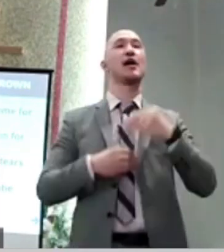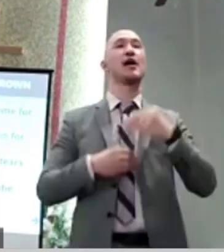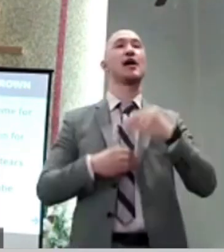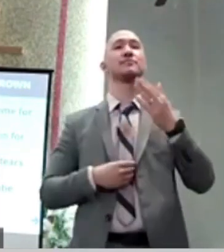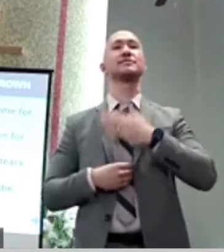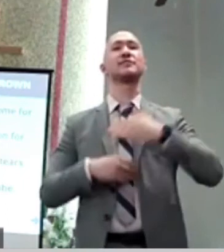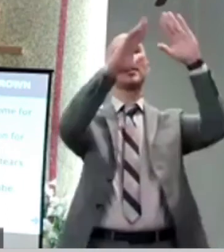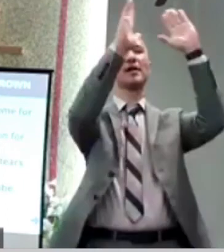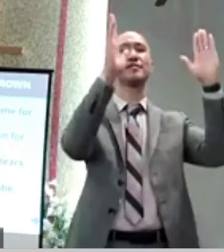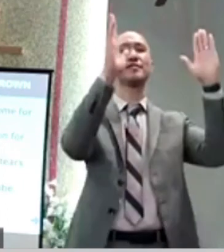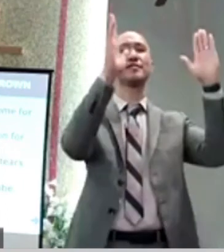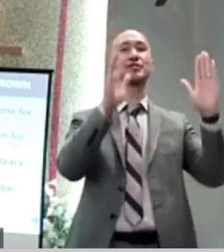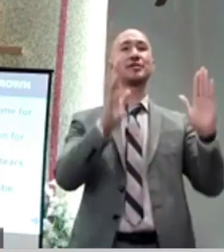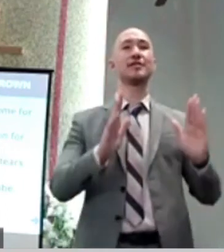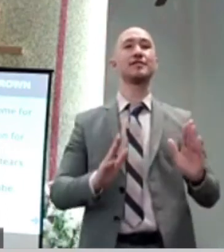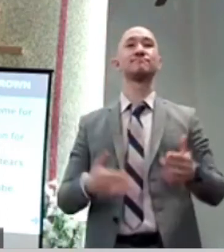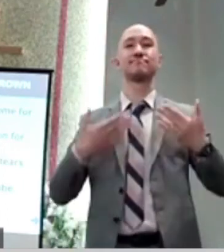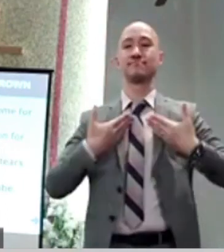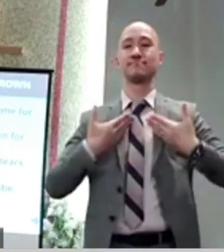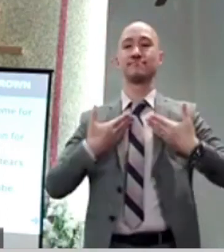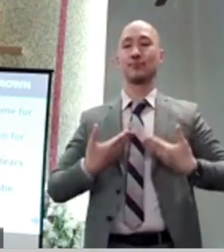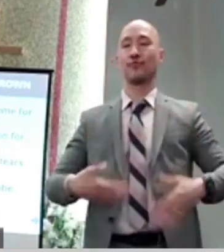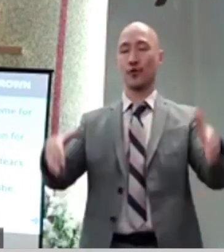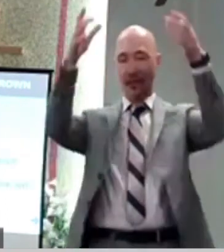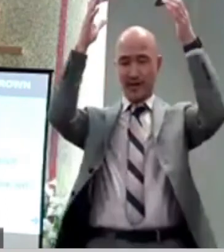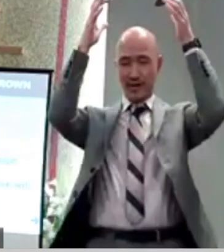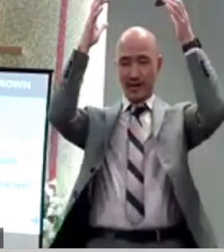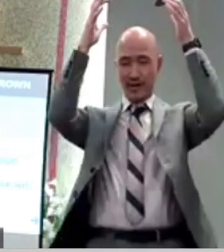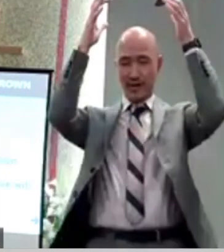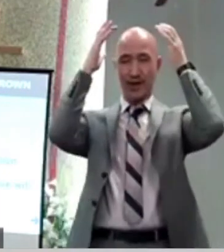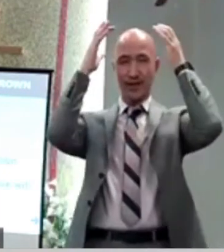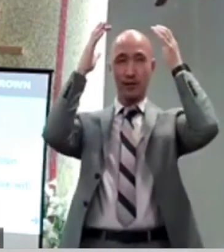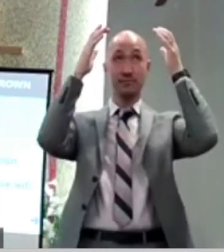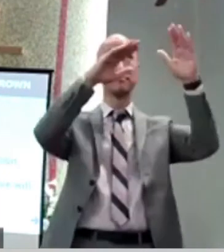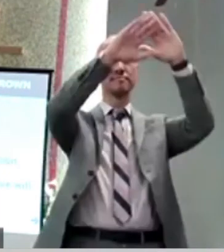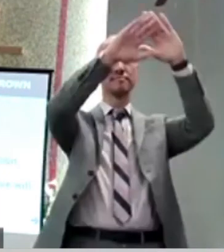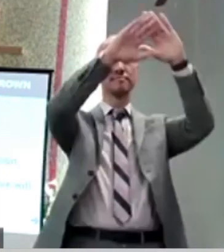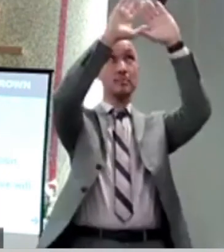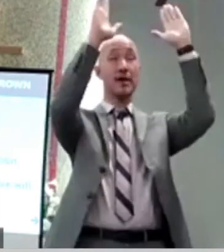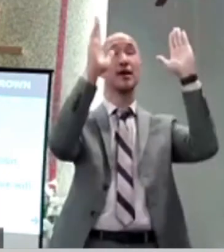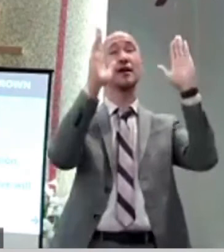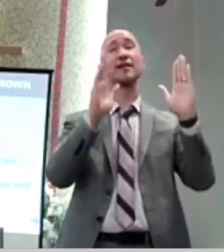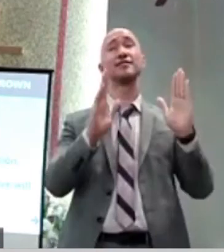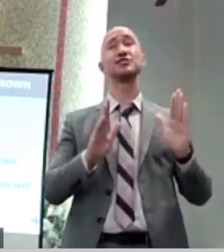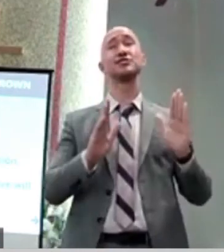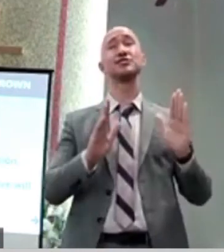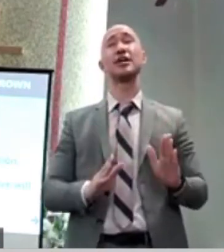And I'll receive my mansion, robe and crown.